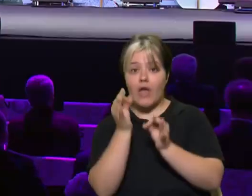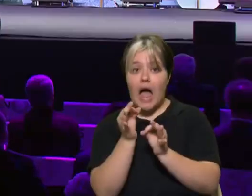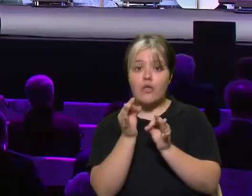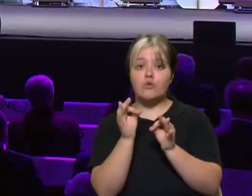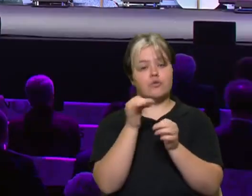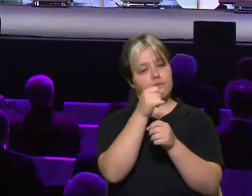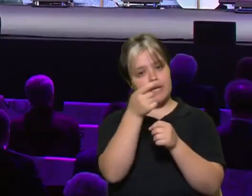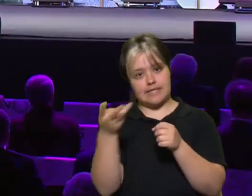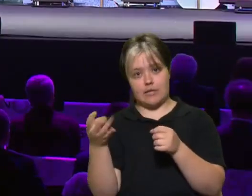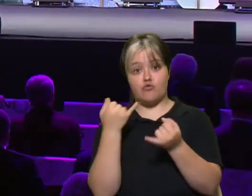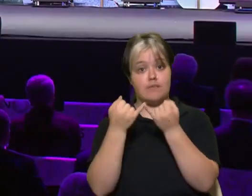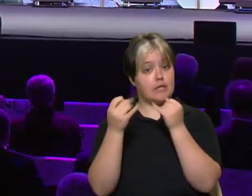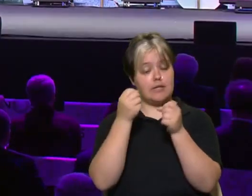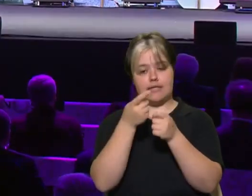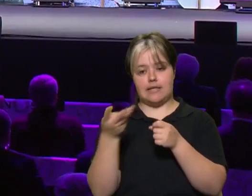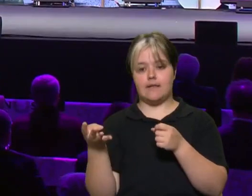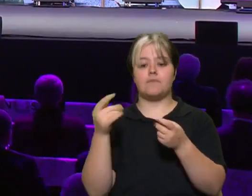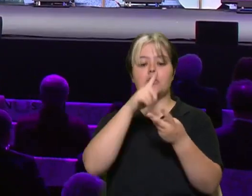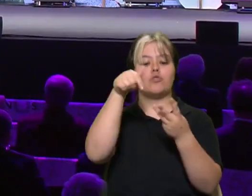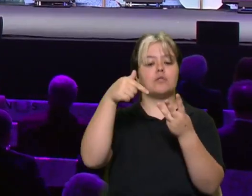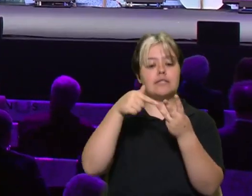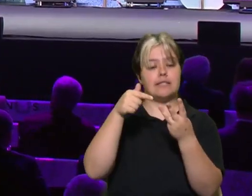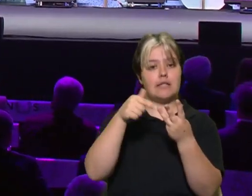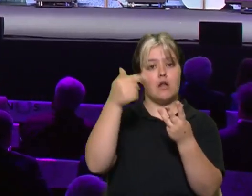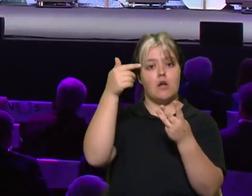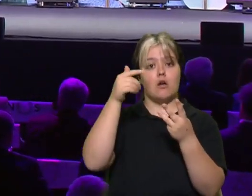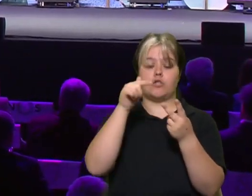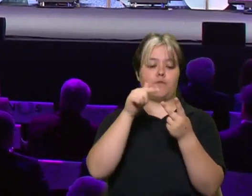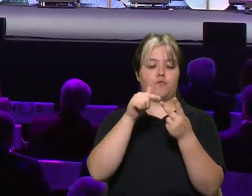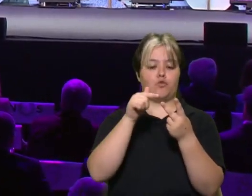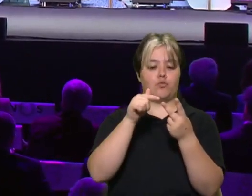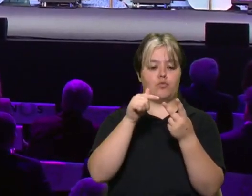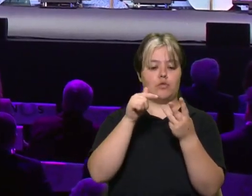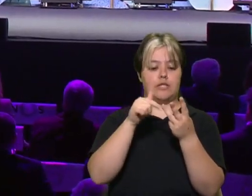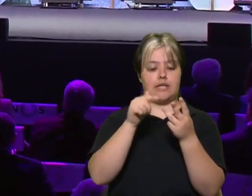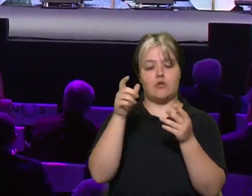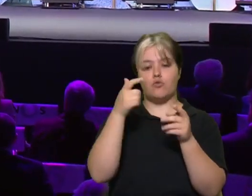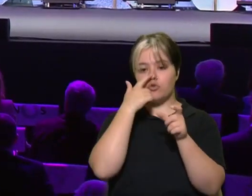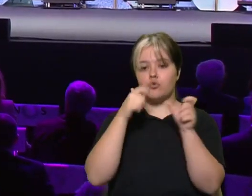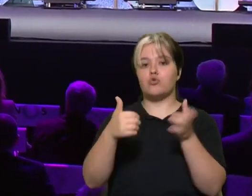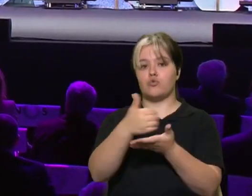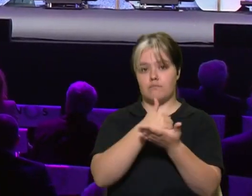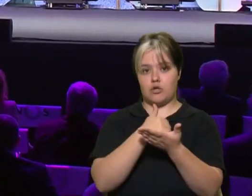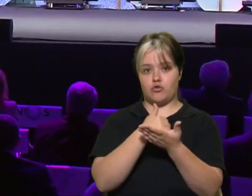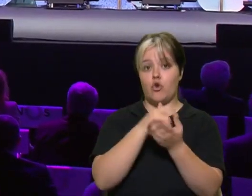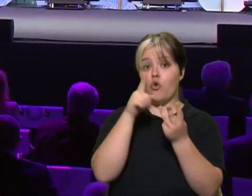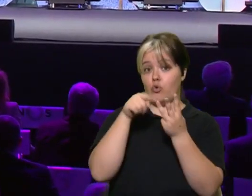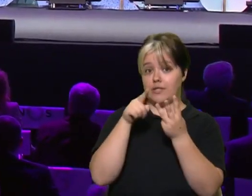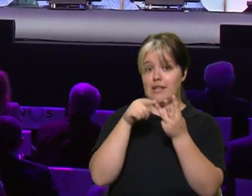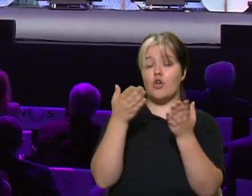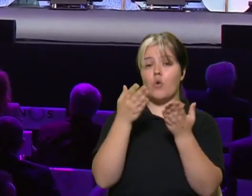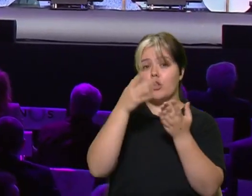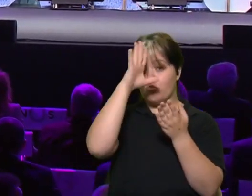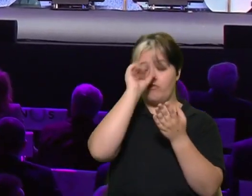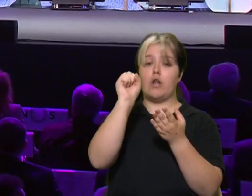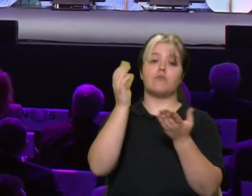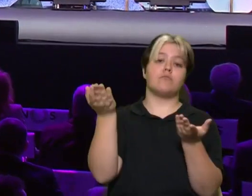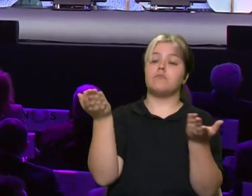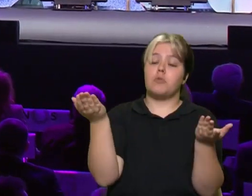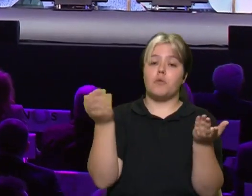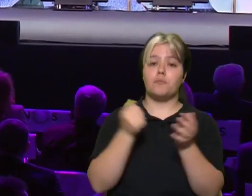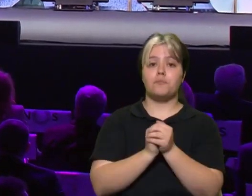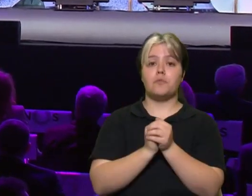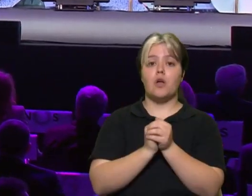how to implement and what are the challenges. So the capacity building of our human resources, and